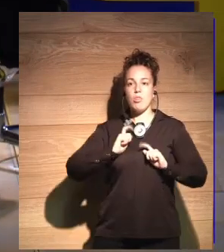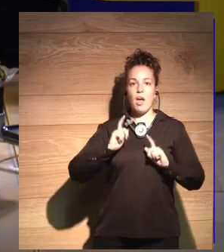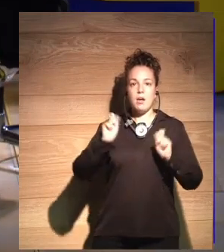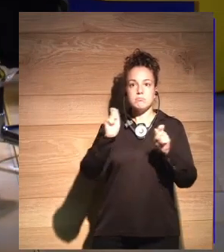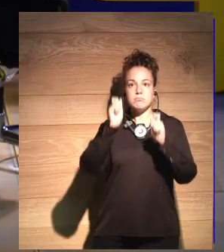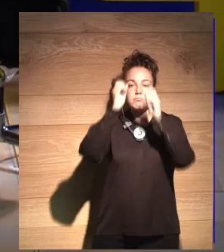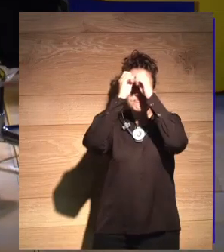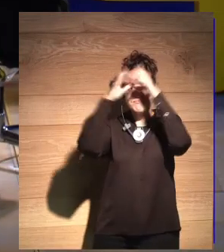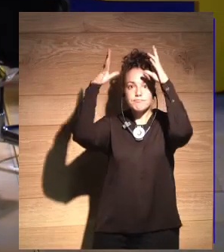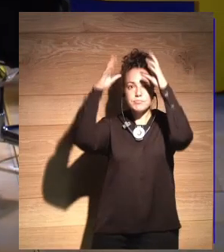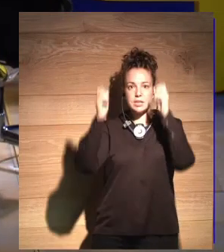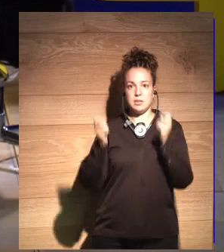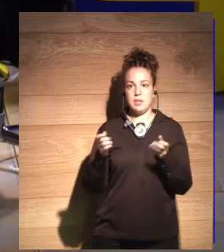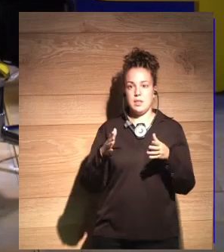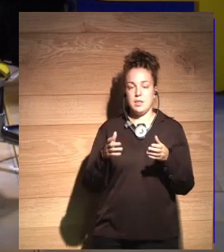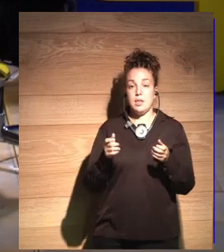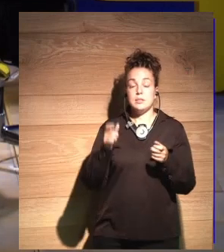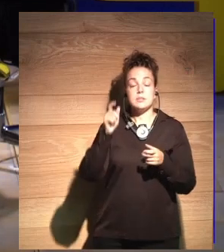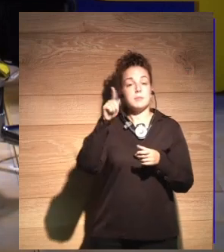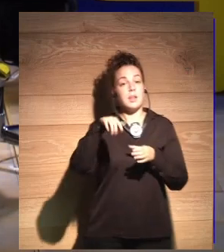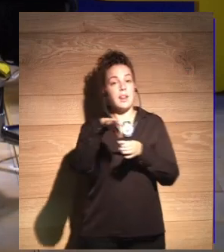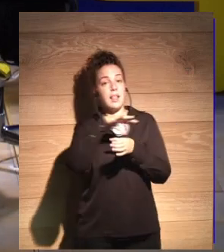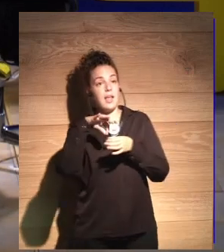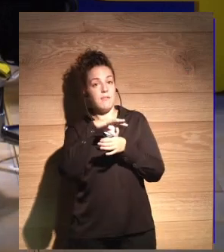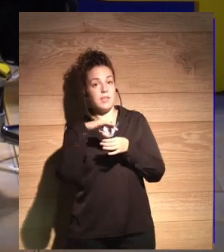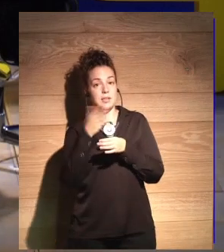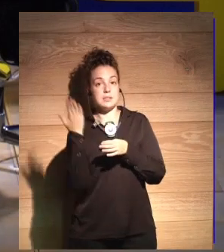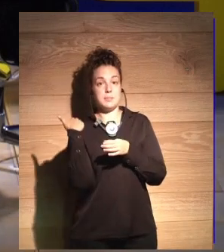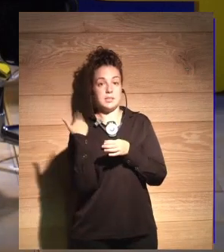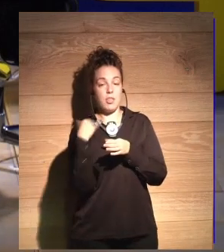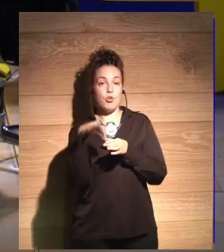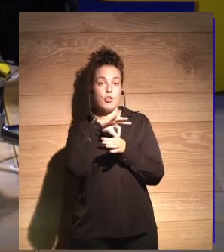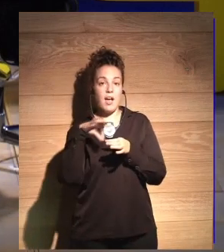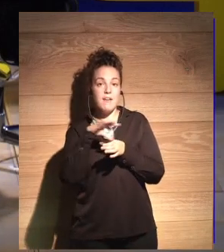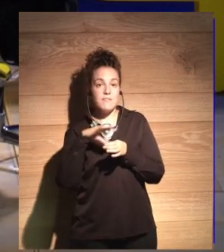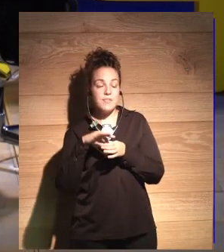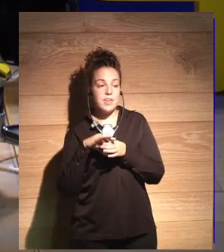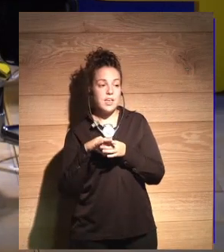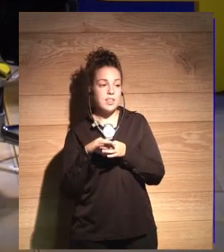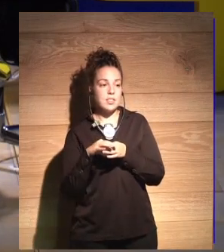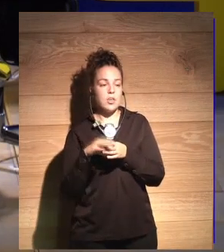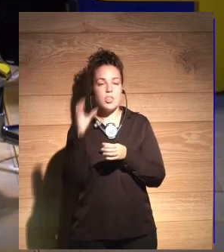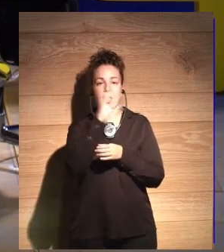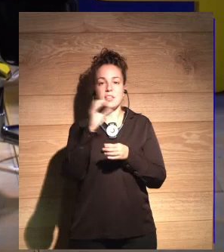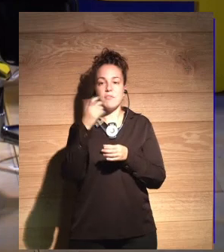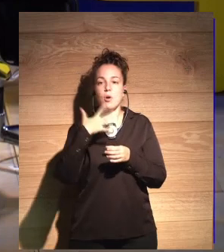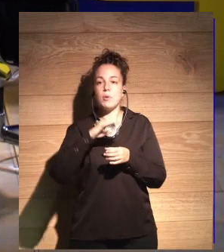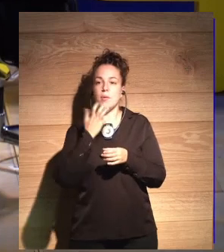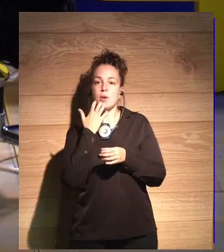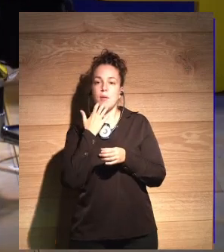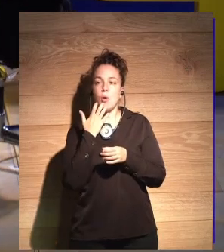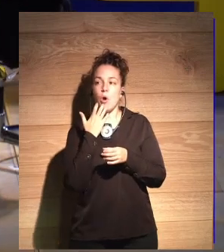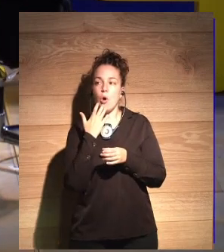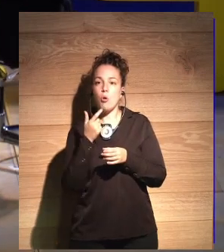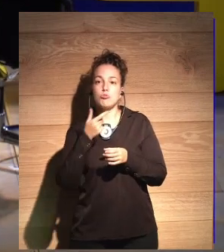right? So in the past, you had these cafes that a scientist would be a poet as a hobby, and a poet would be a scientist as a hobby, and they